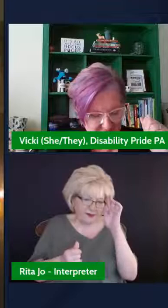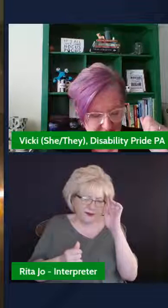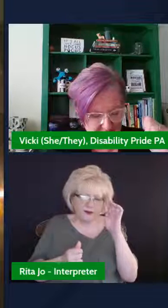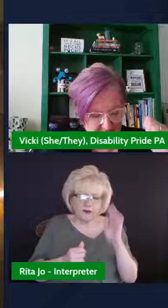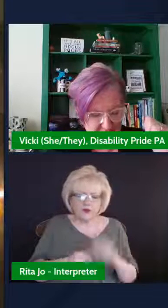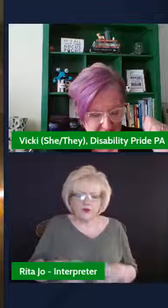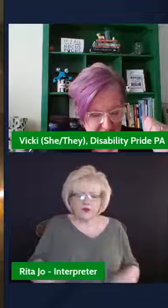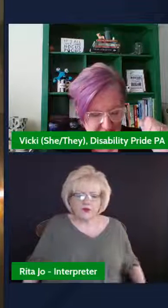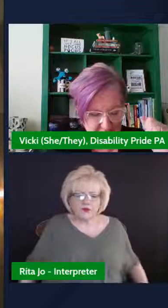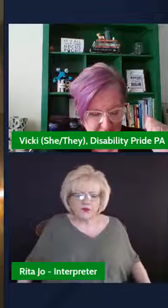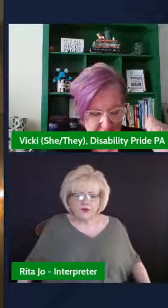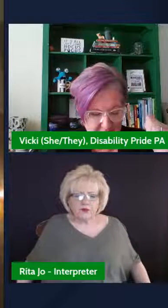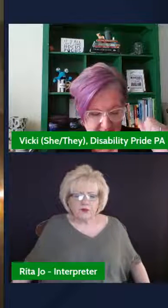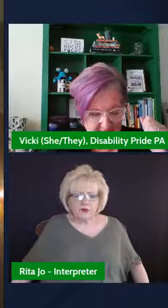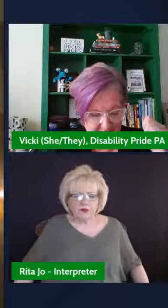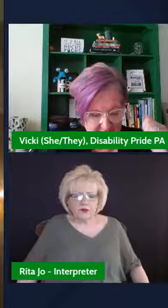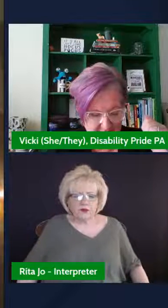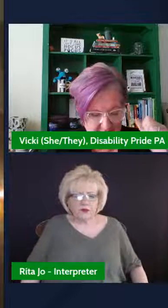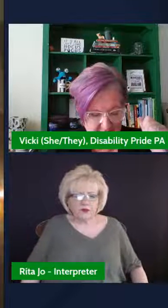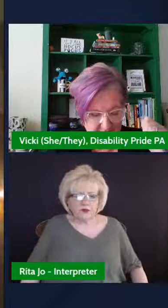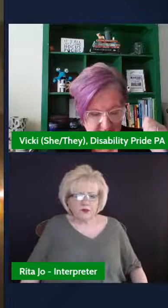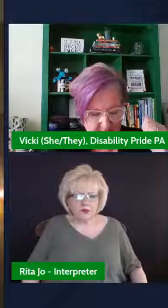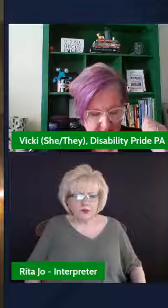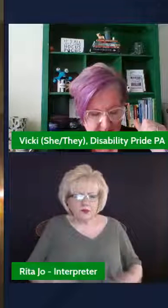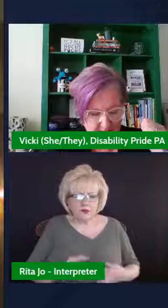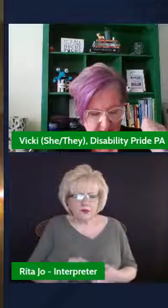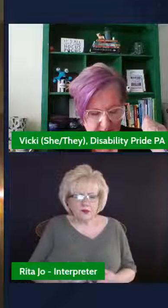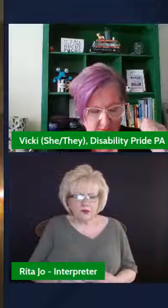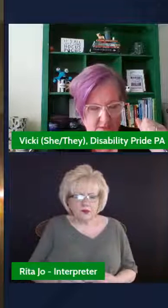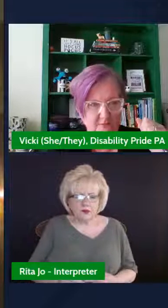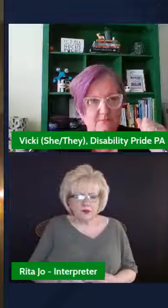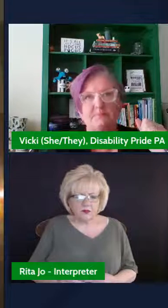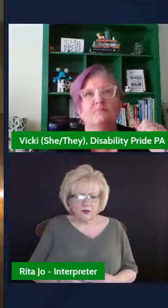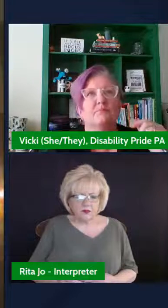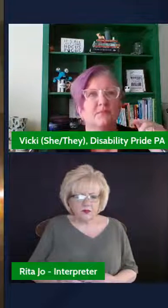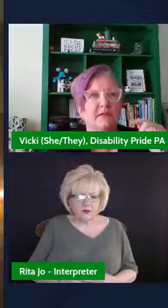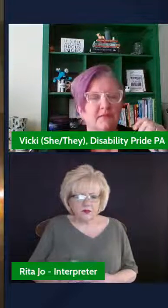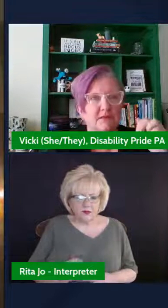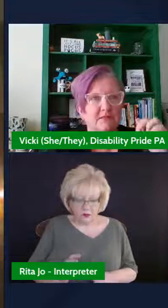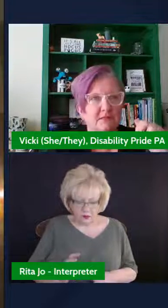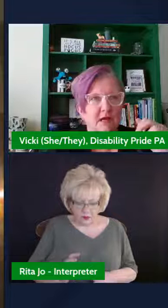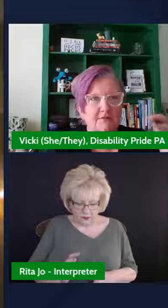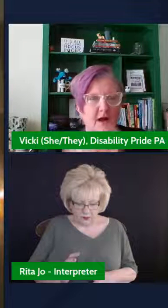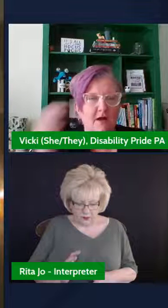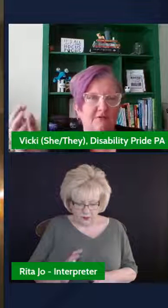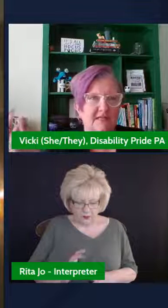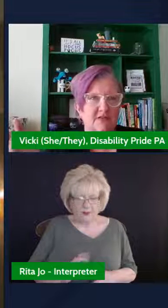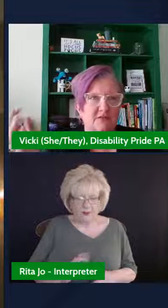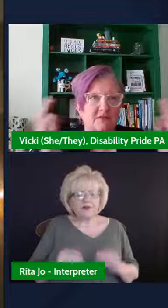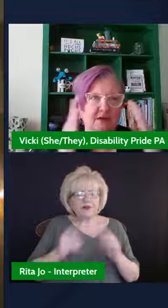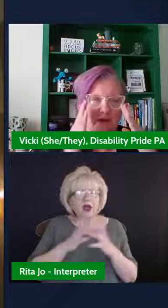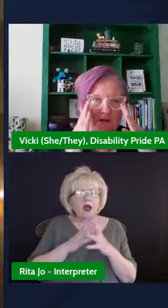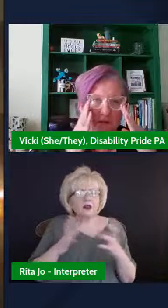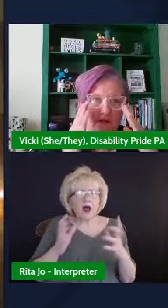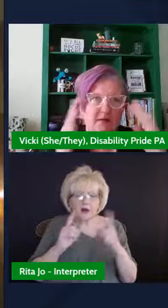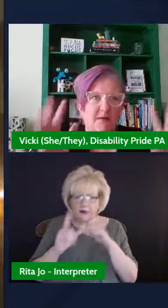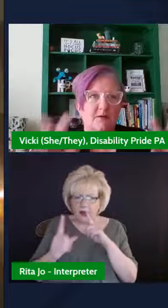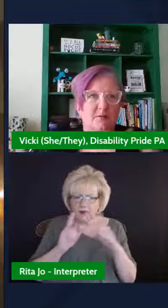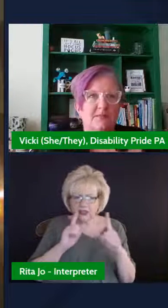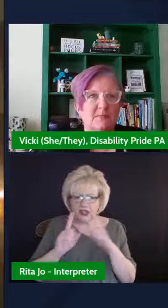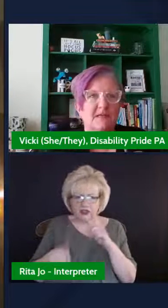um, but also, it's so that there's a lot of conversations